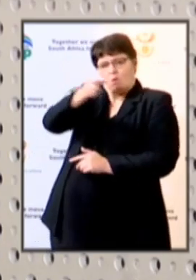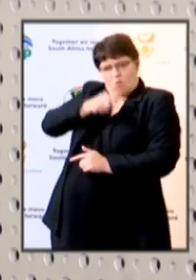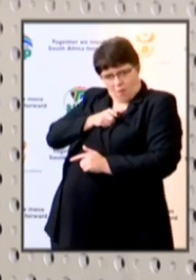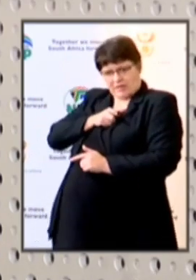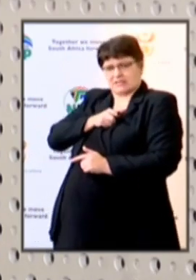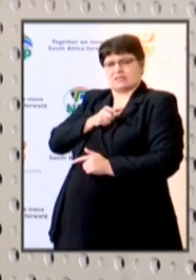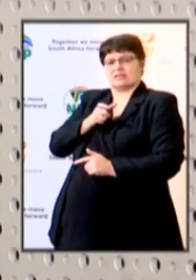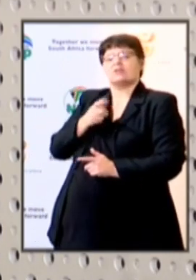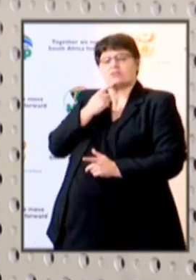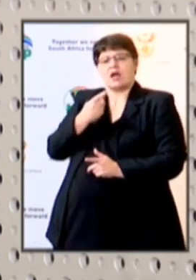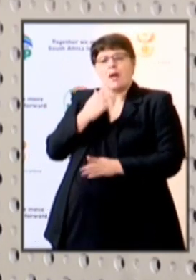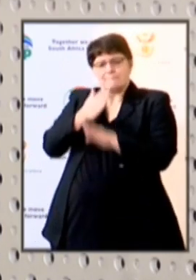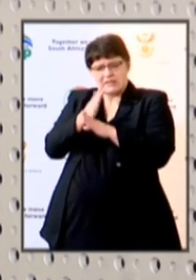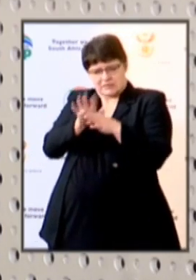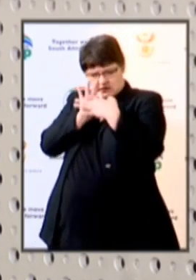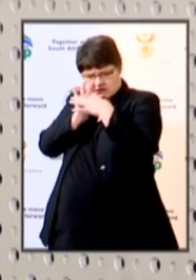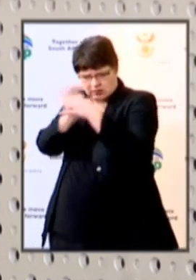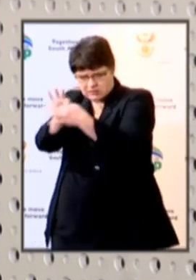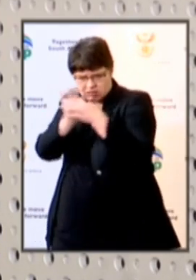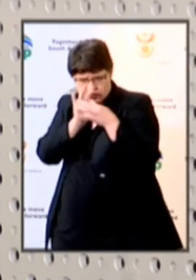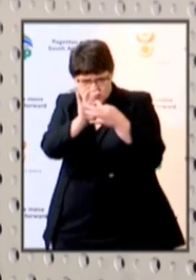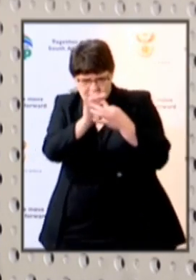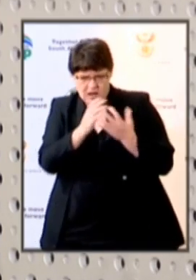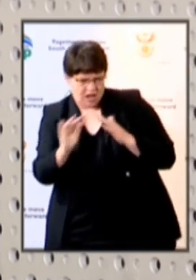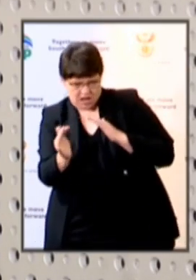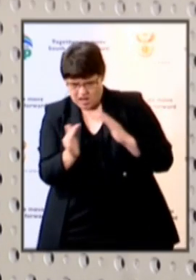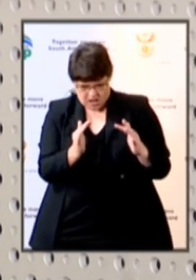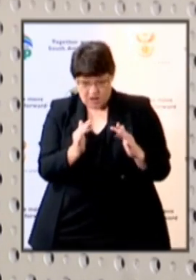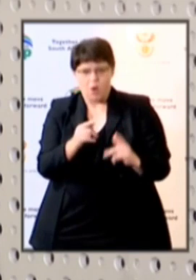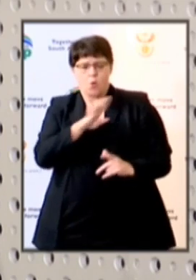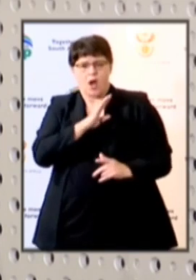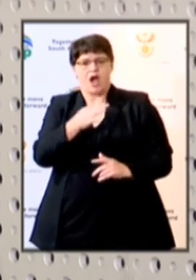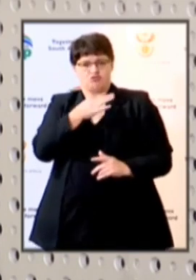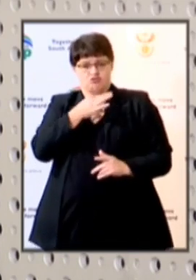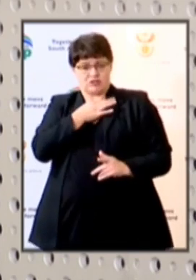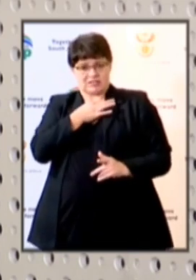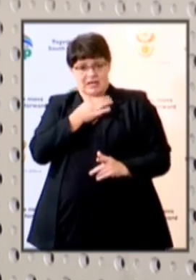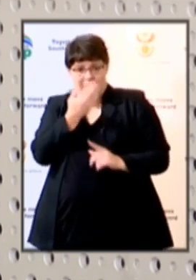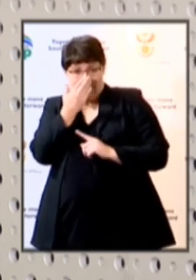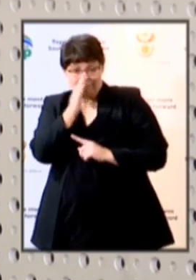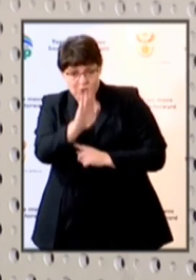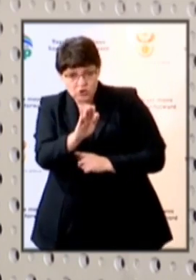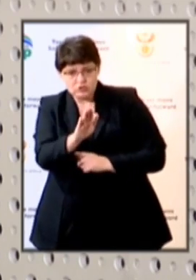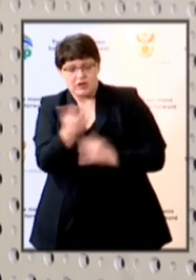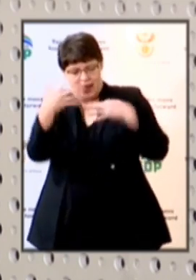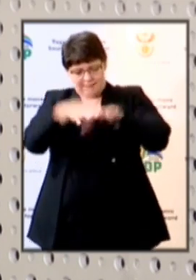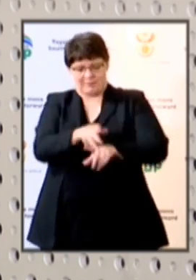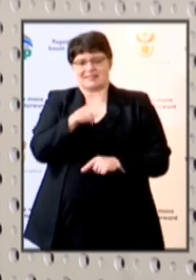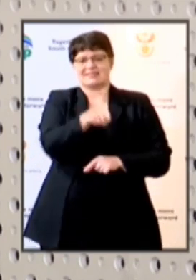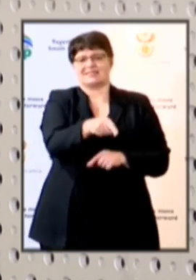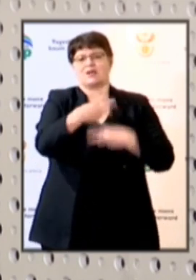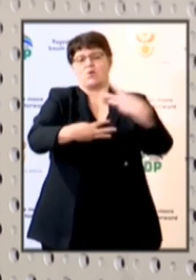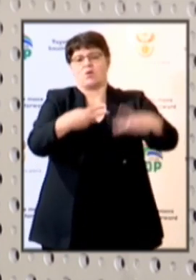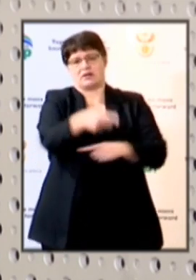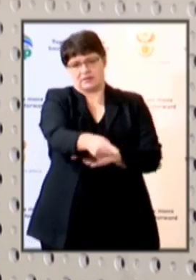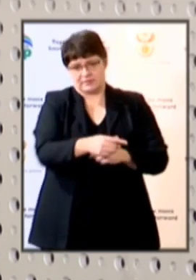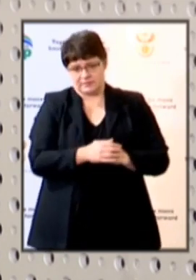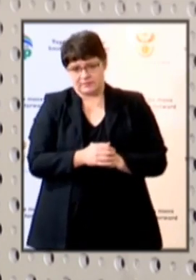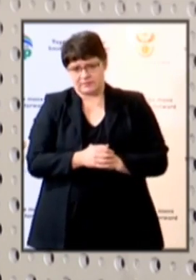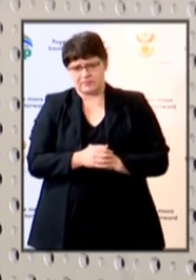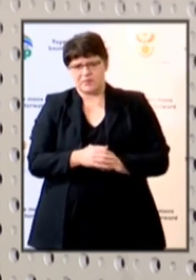to ensure that the risk-adjusted approach can be introduced at workplace level. And that means the Department of